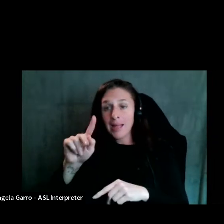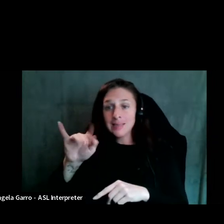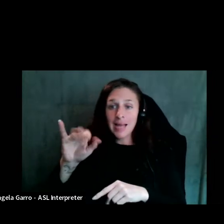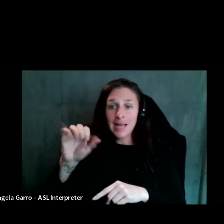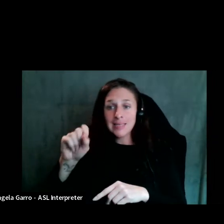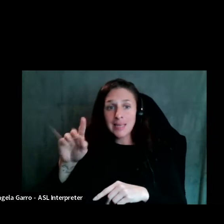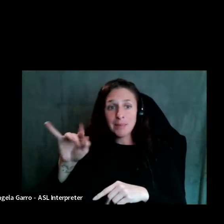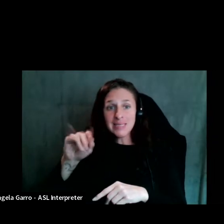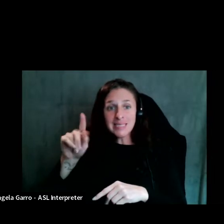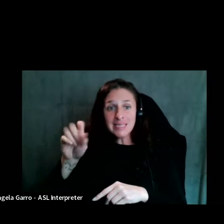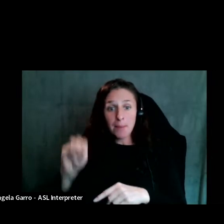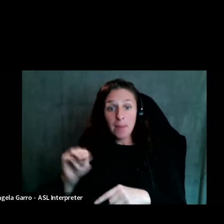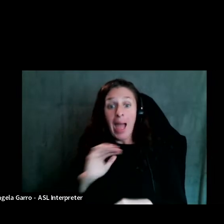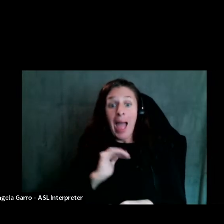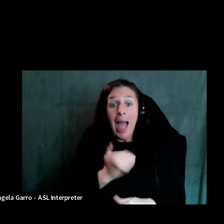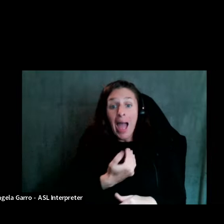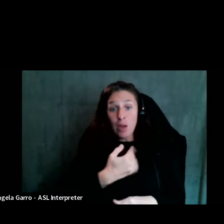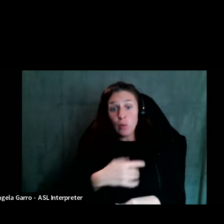are afraid of